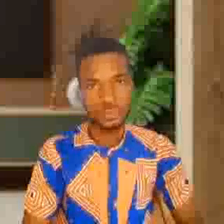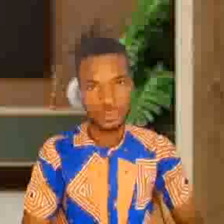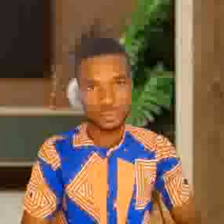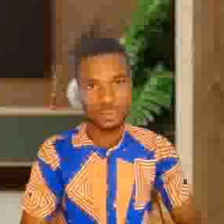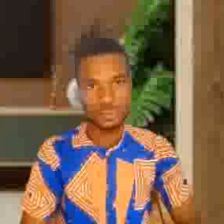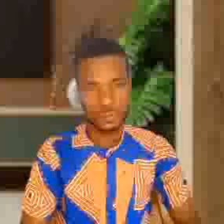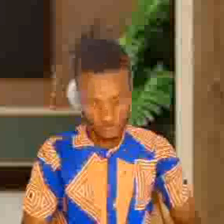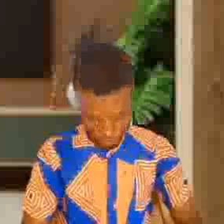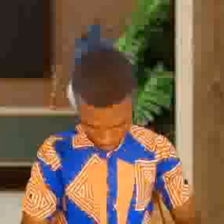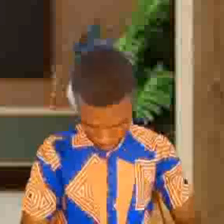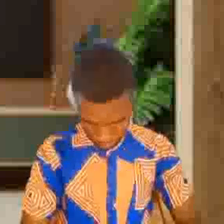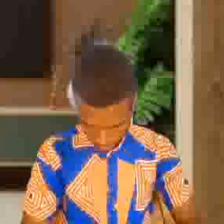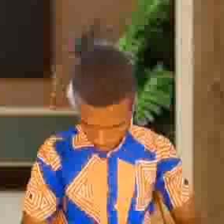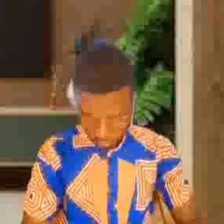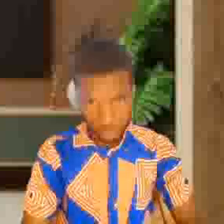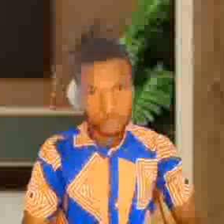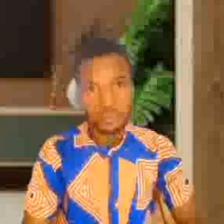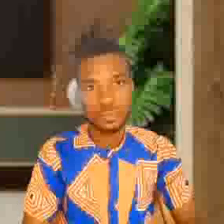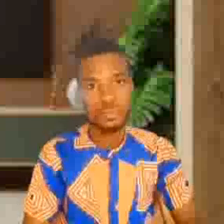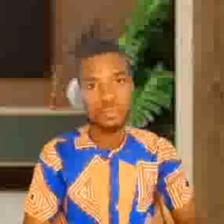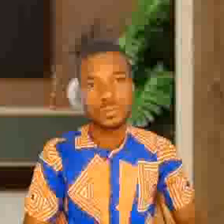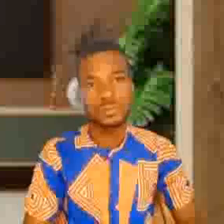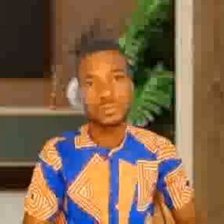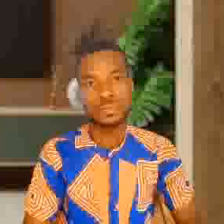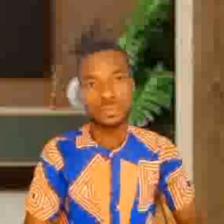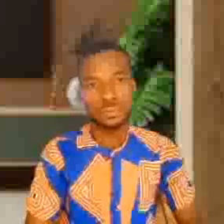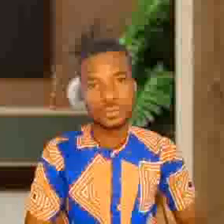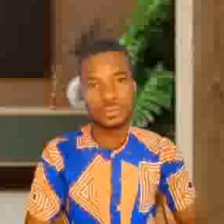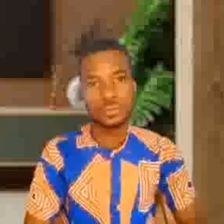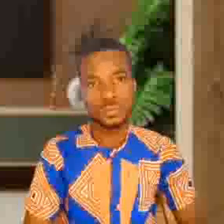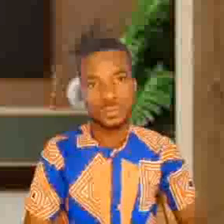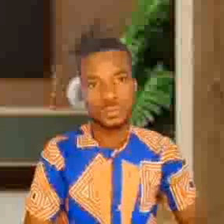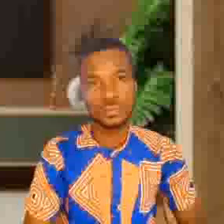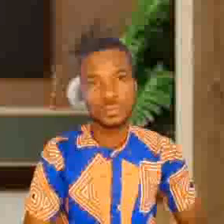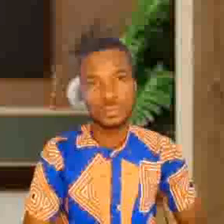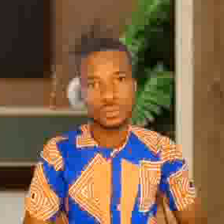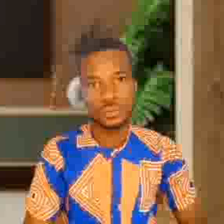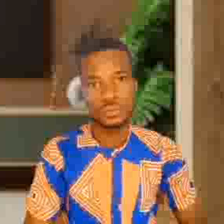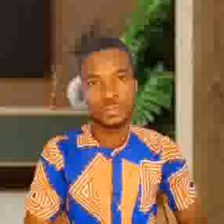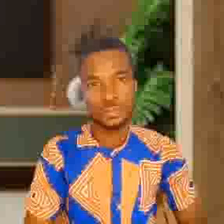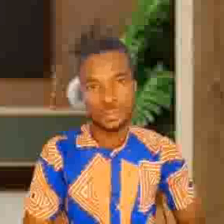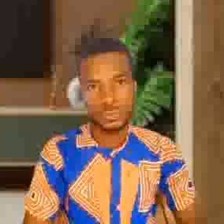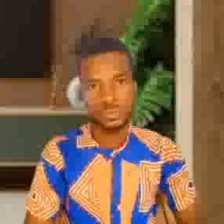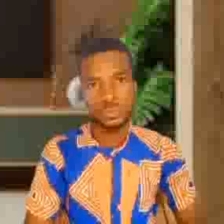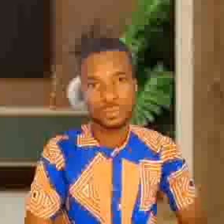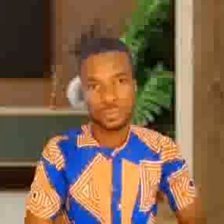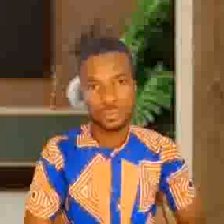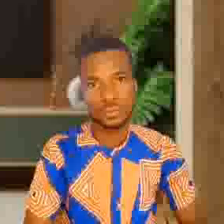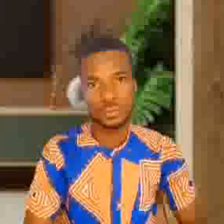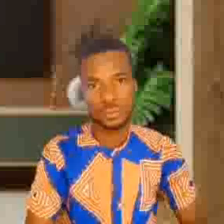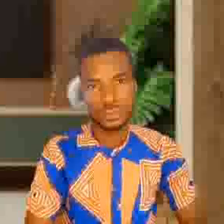journey. Is that true? Okay. So in such a situation, there are models. There are purchase models that can be